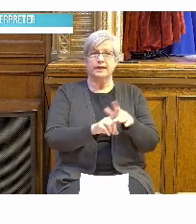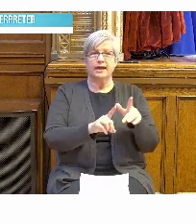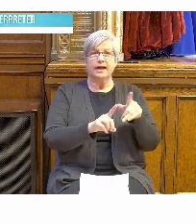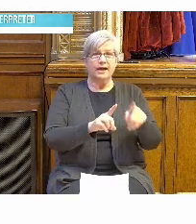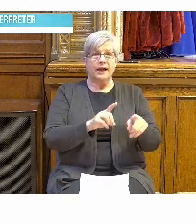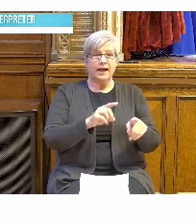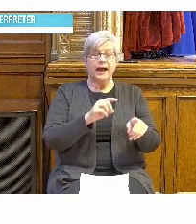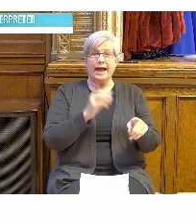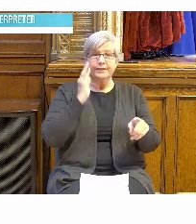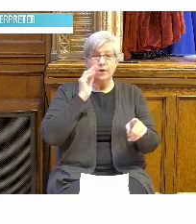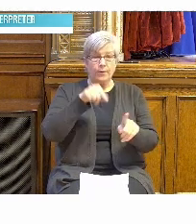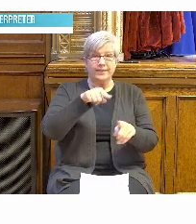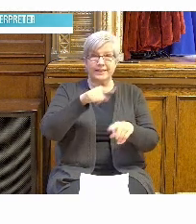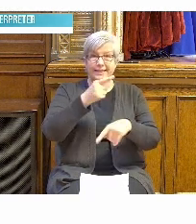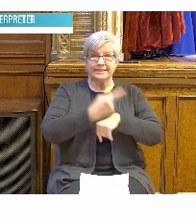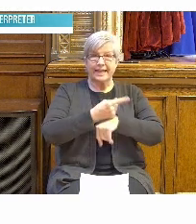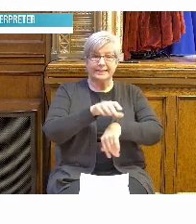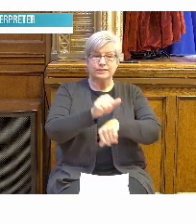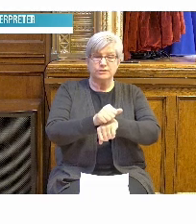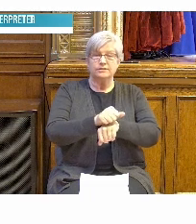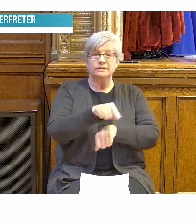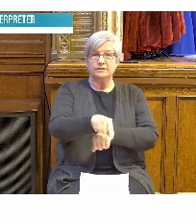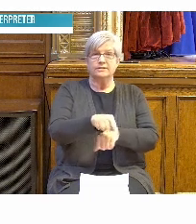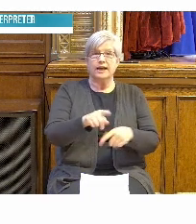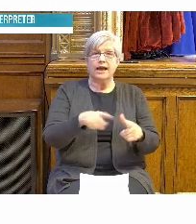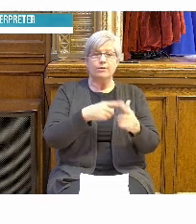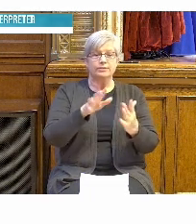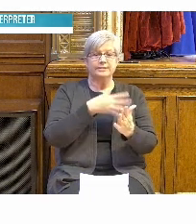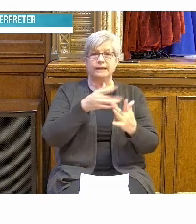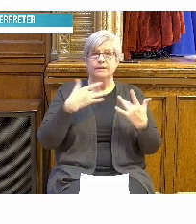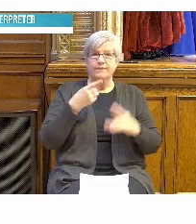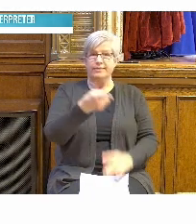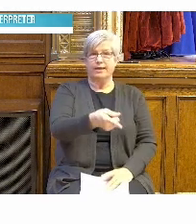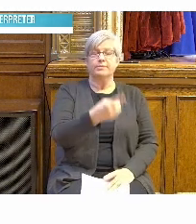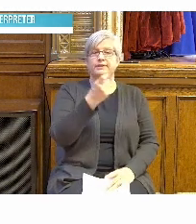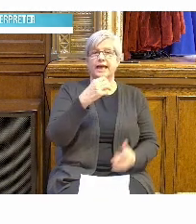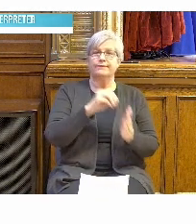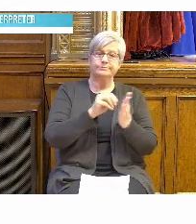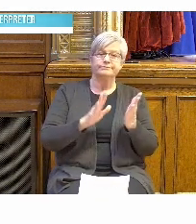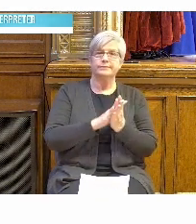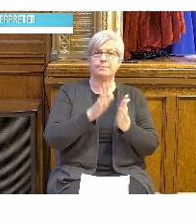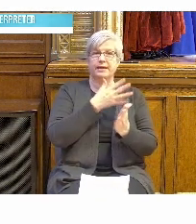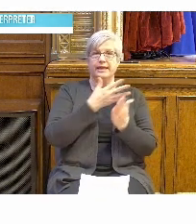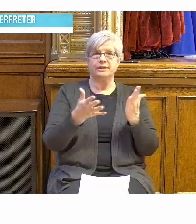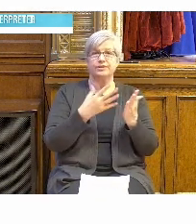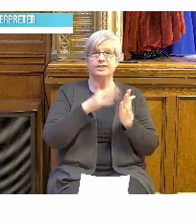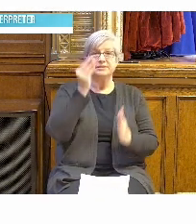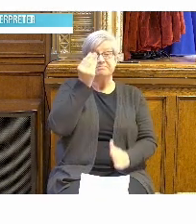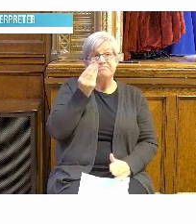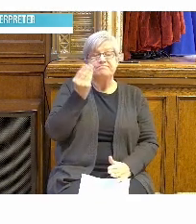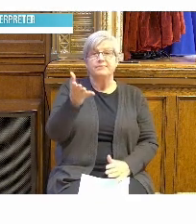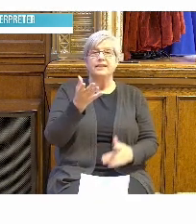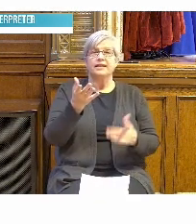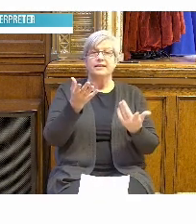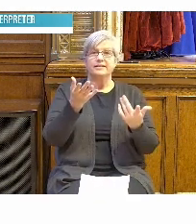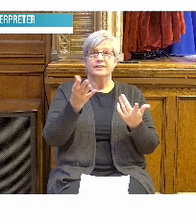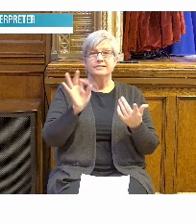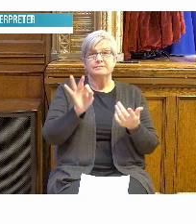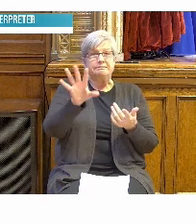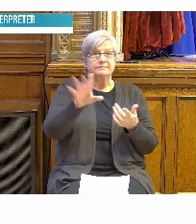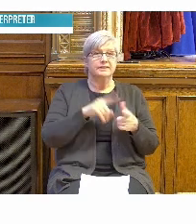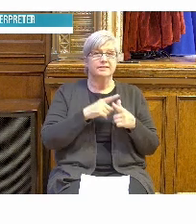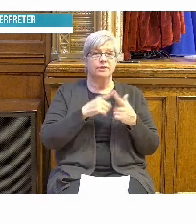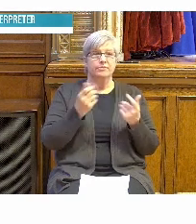another event or another event around something that we've mutually agreed to. So it's just a thought that, sometime a